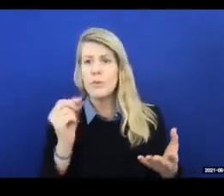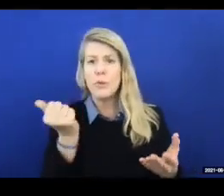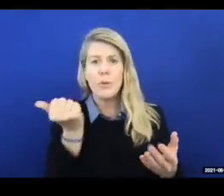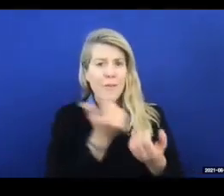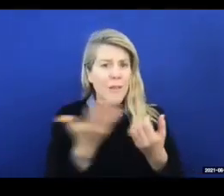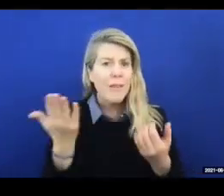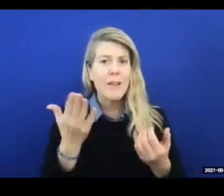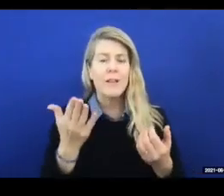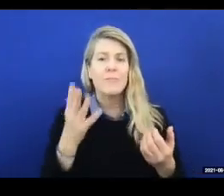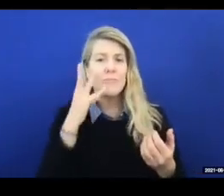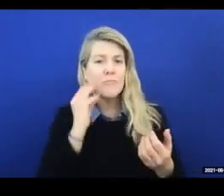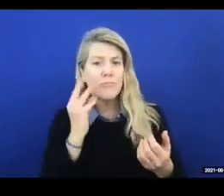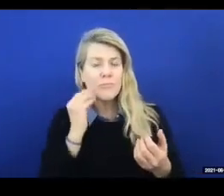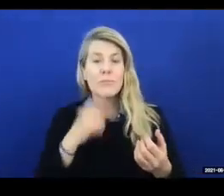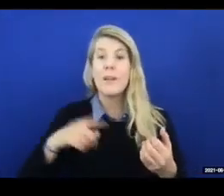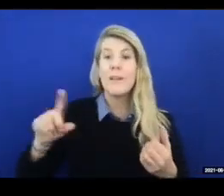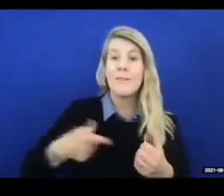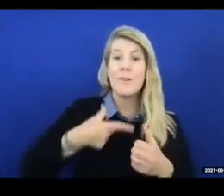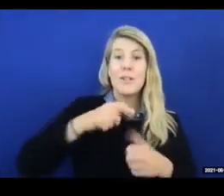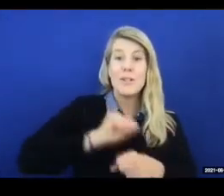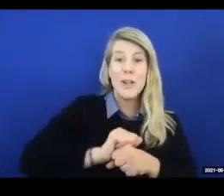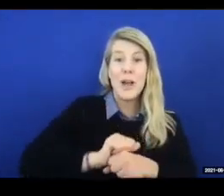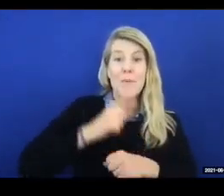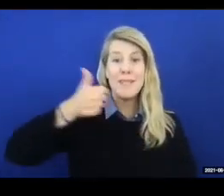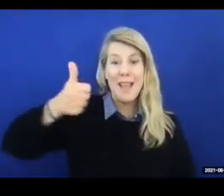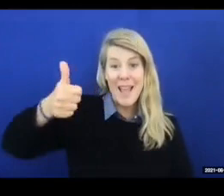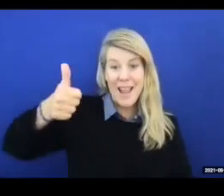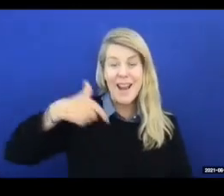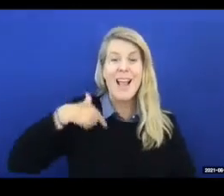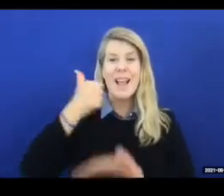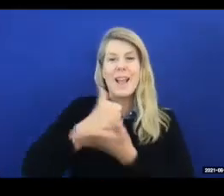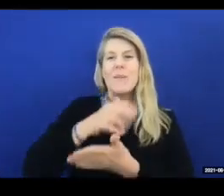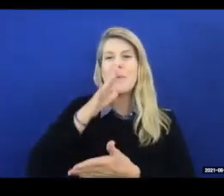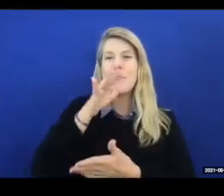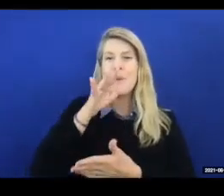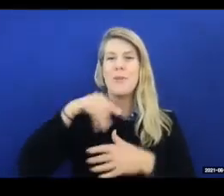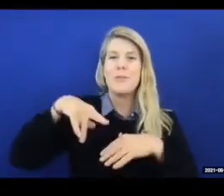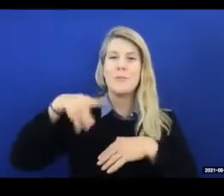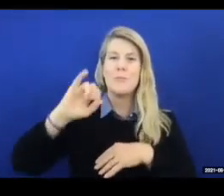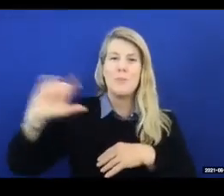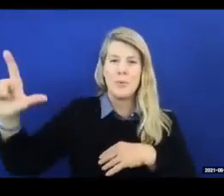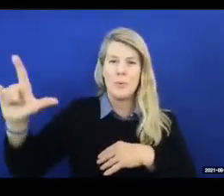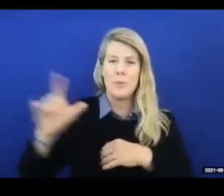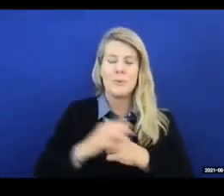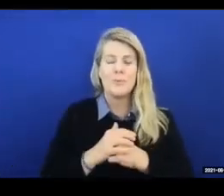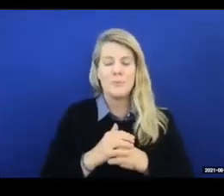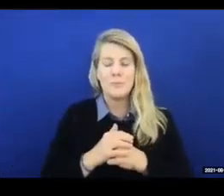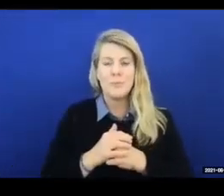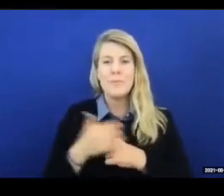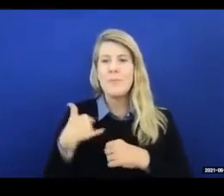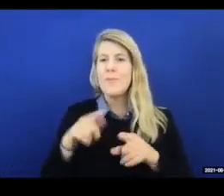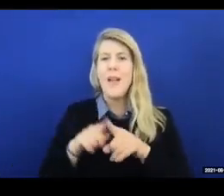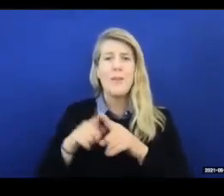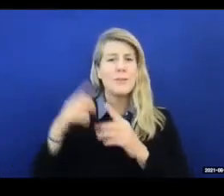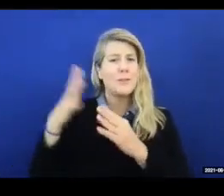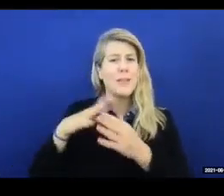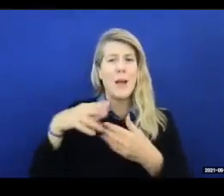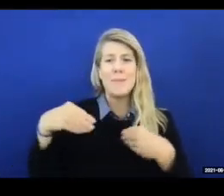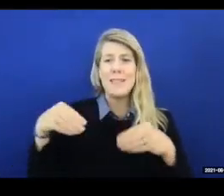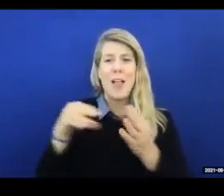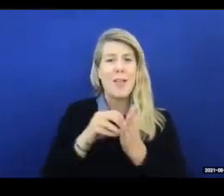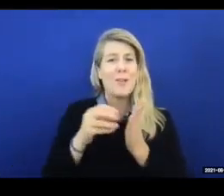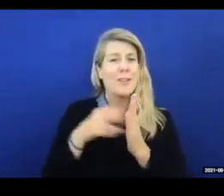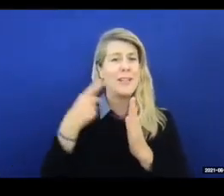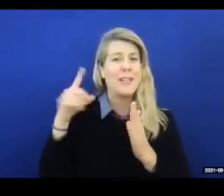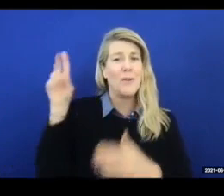well-rounded. I got my first job at 10 years old as a mother's helper at our local community pool. I was a top cookie seller